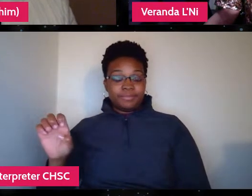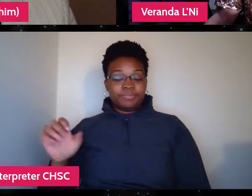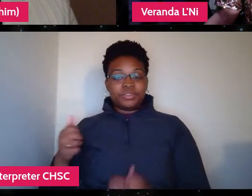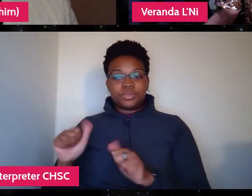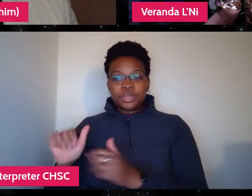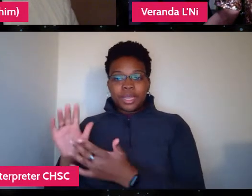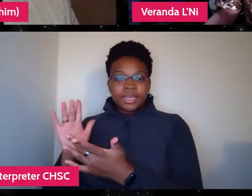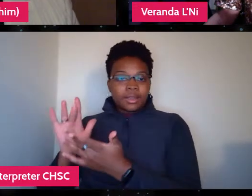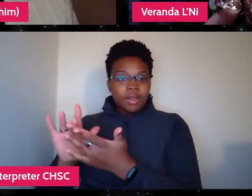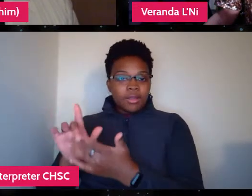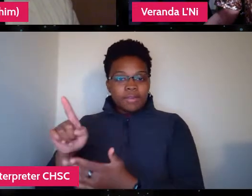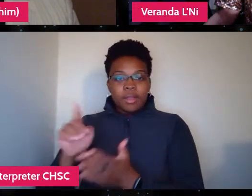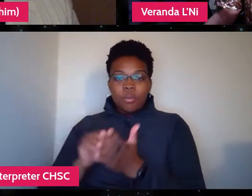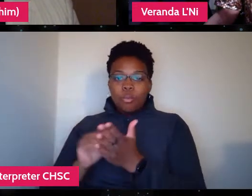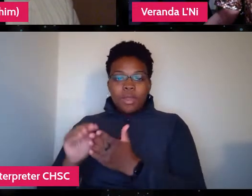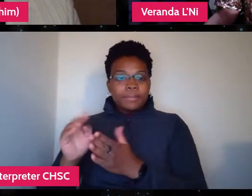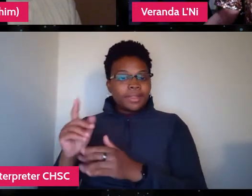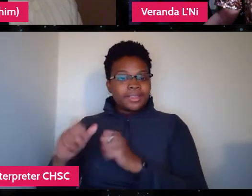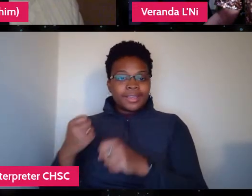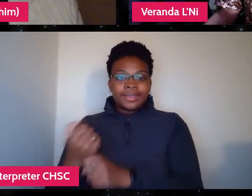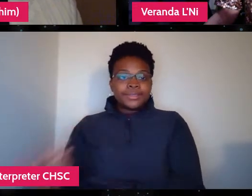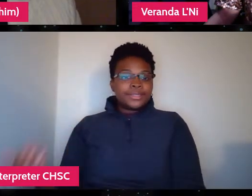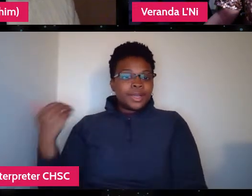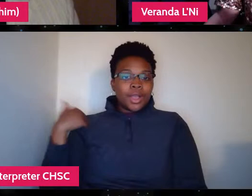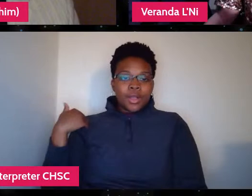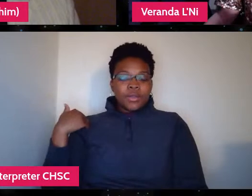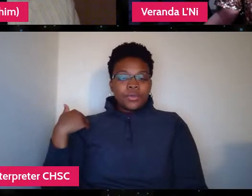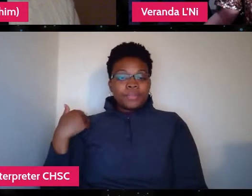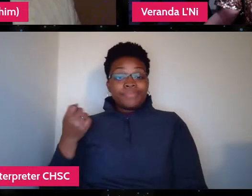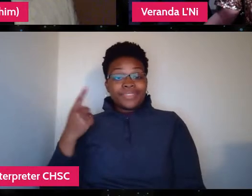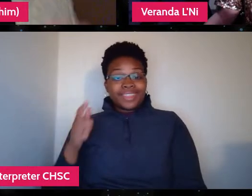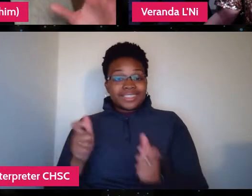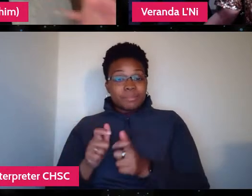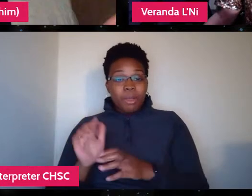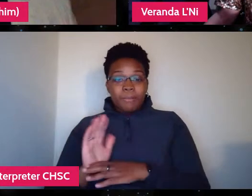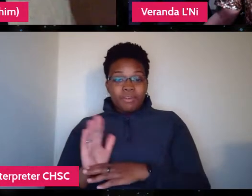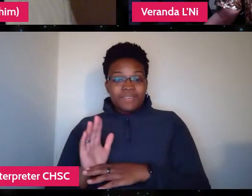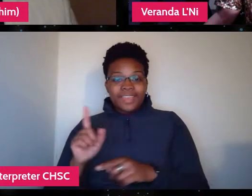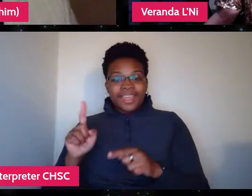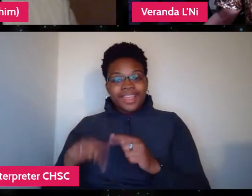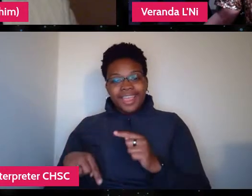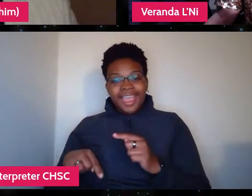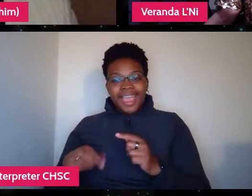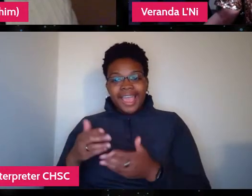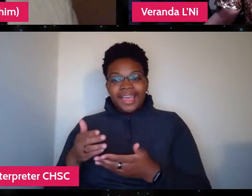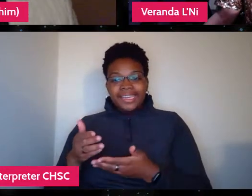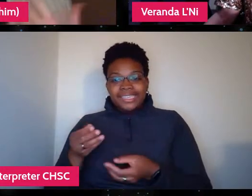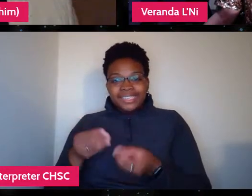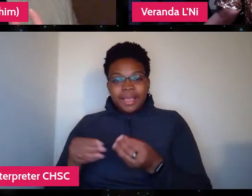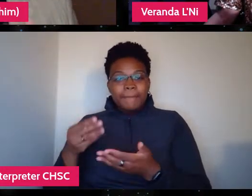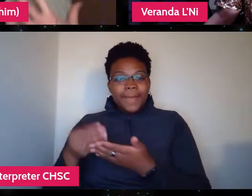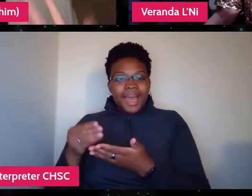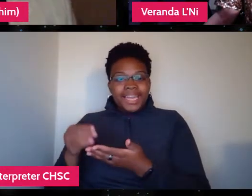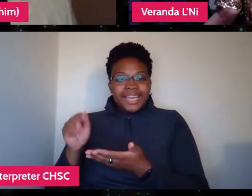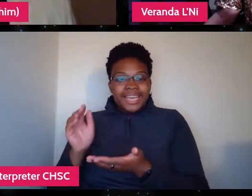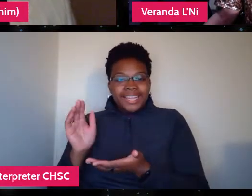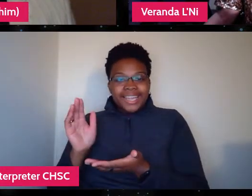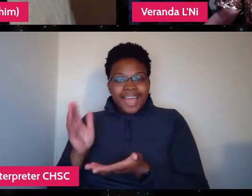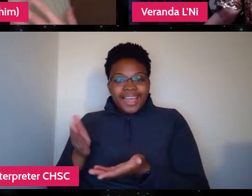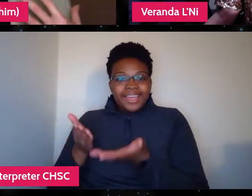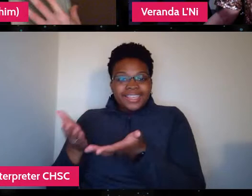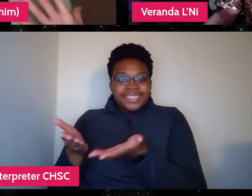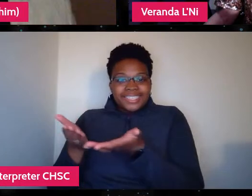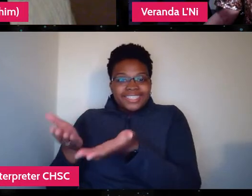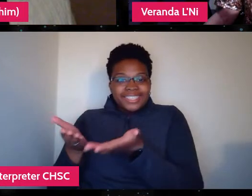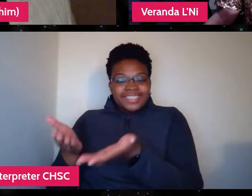of her a million years ago. And being a small movie that can't, like, dangle tons of money in front of people, we could never get to her.